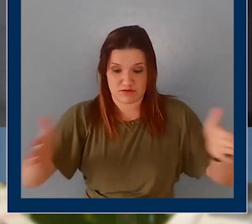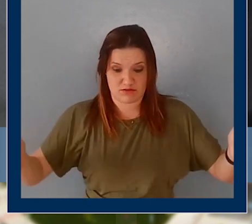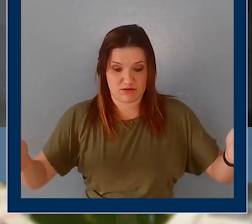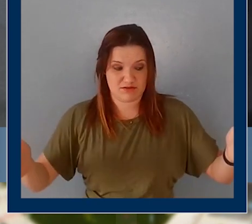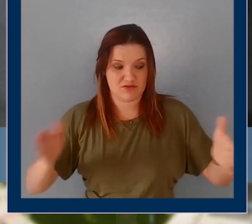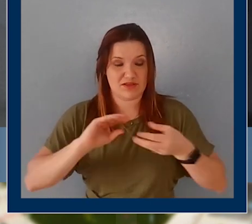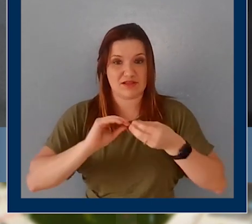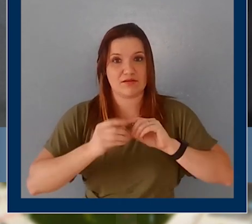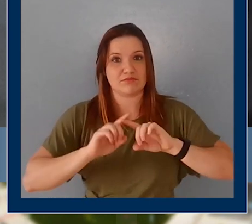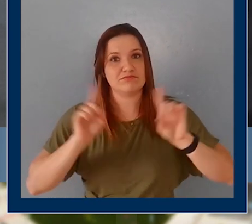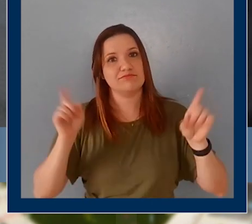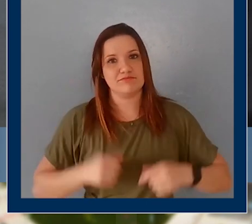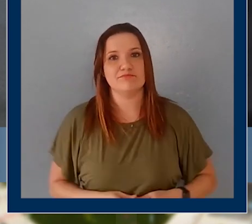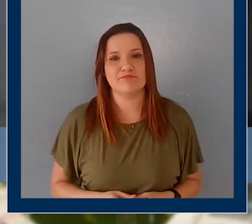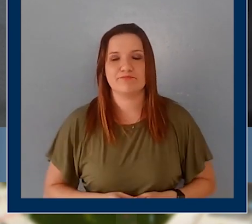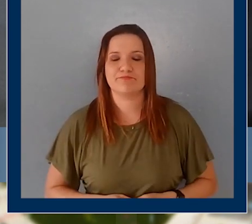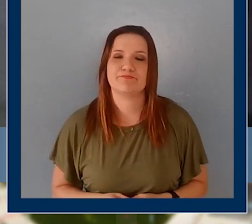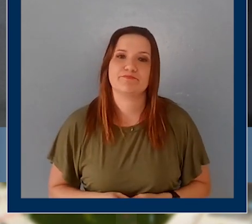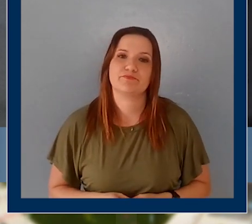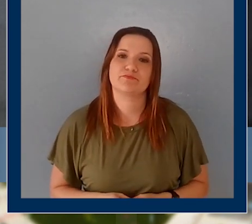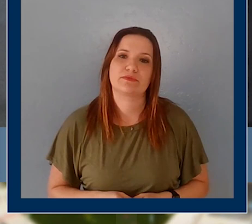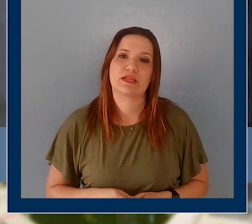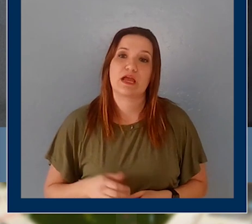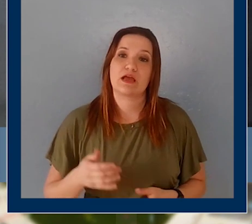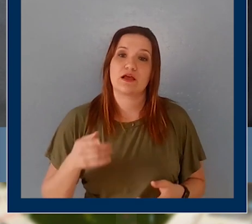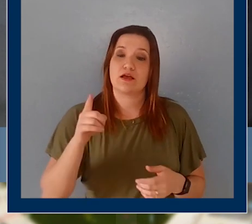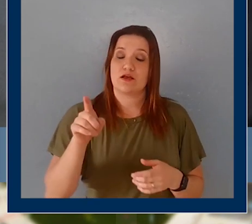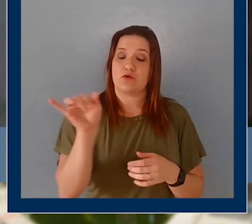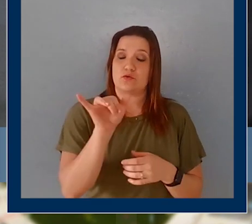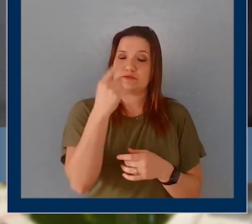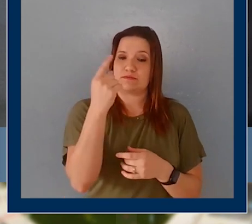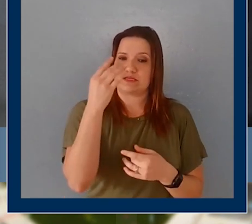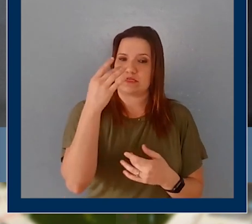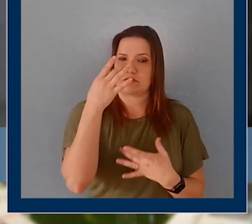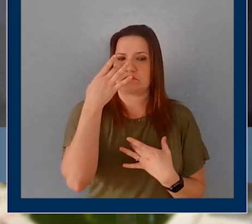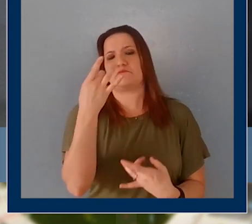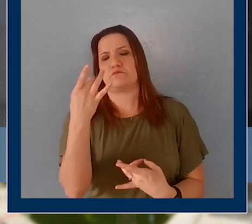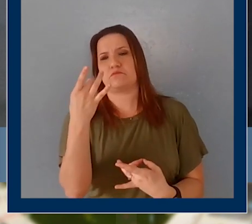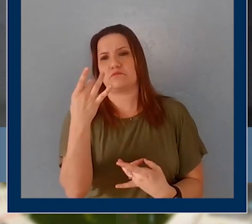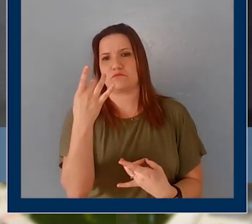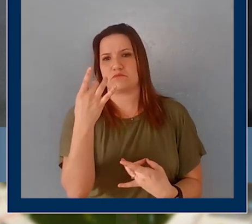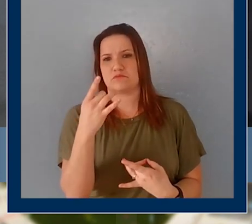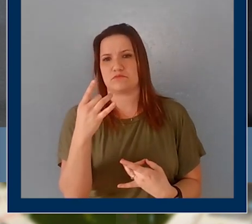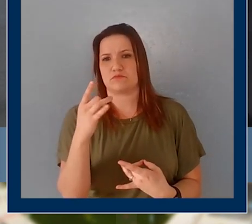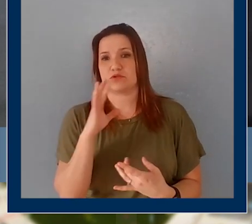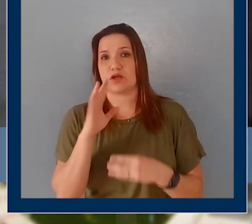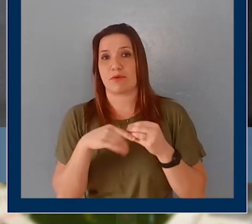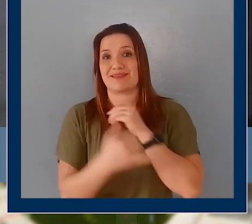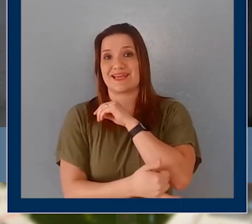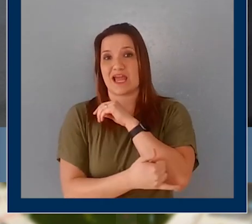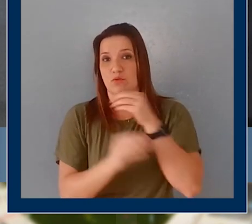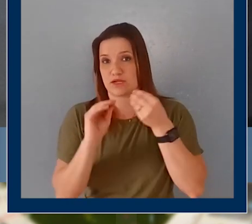many die of the flu per 100,000? And I've reported in the past, it's just a little over, right around 20. 20 deaths